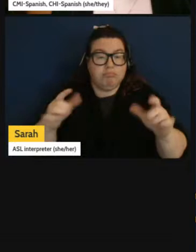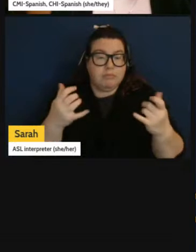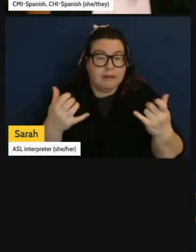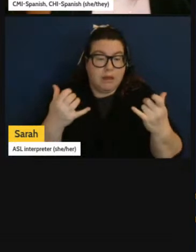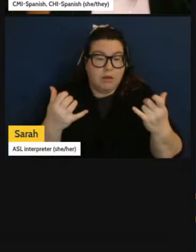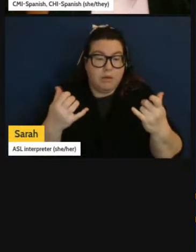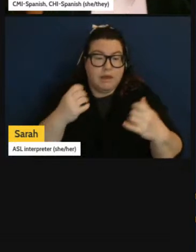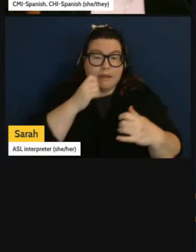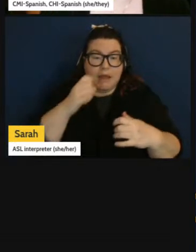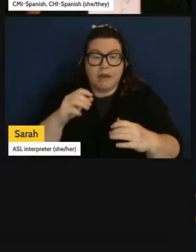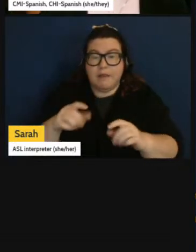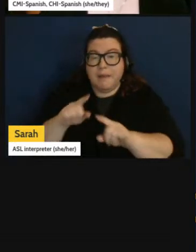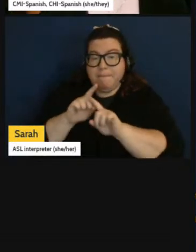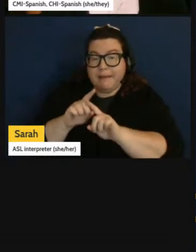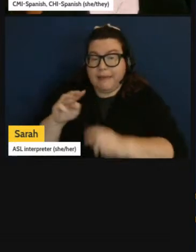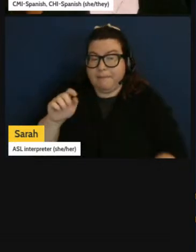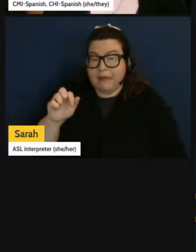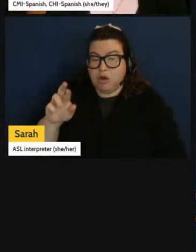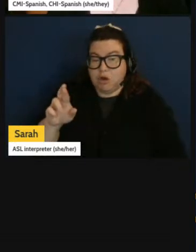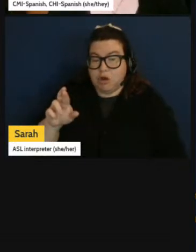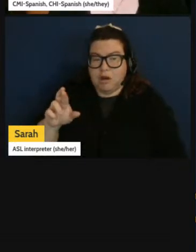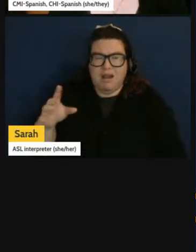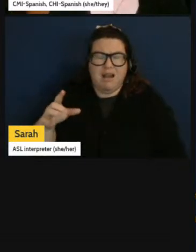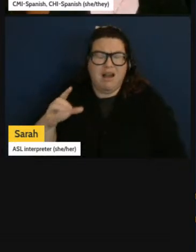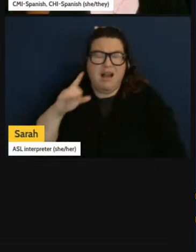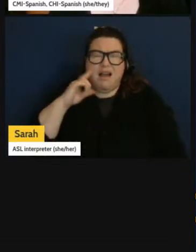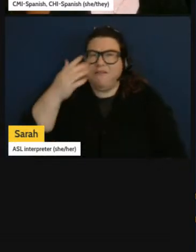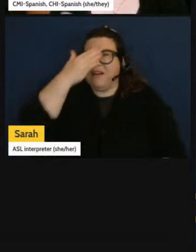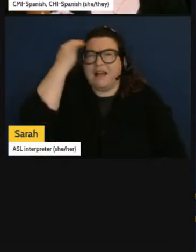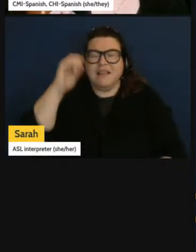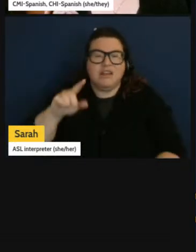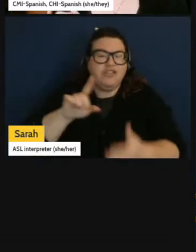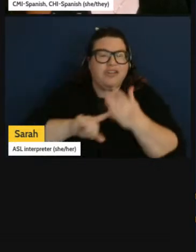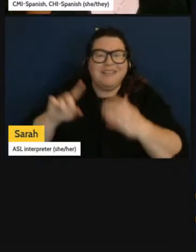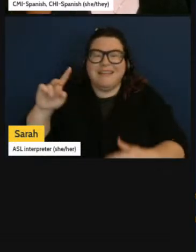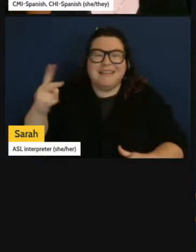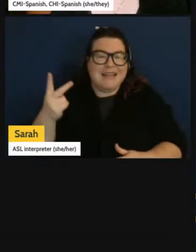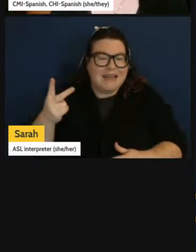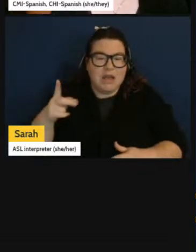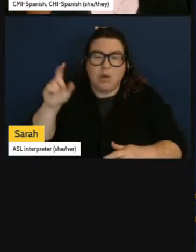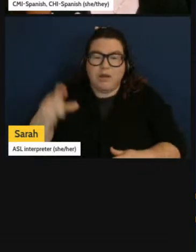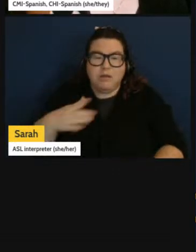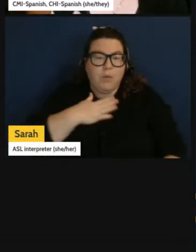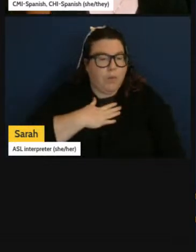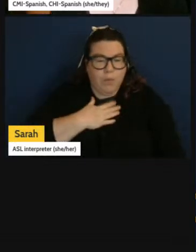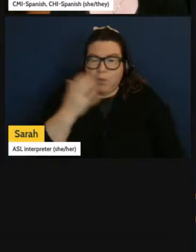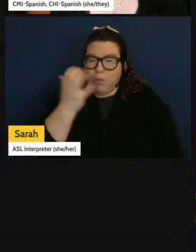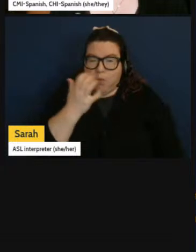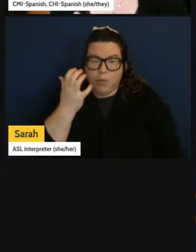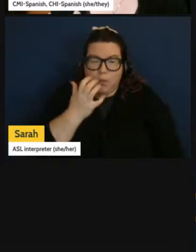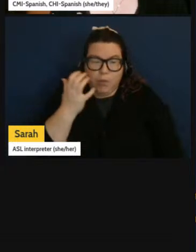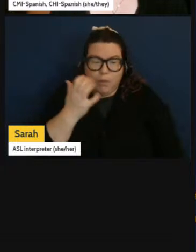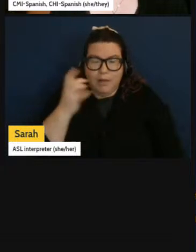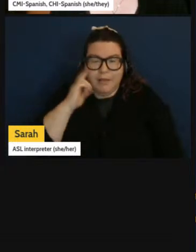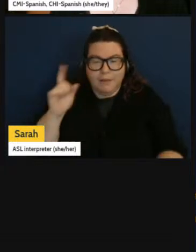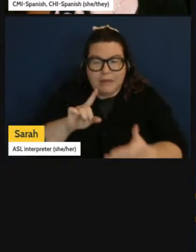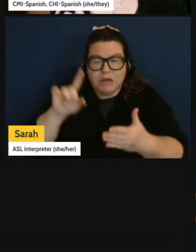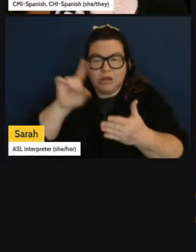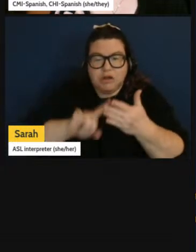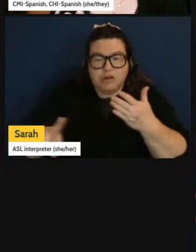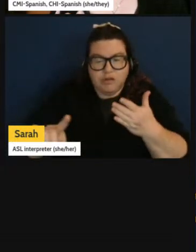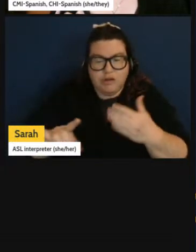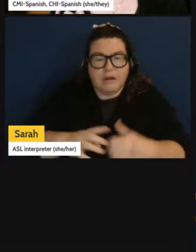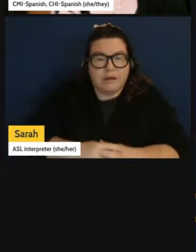in the Mentimeter. Speaking of which, I forgot to look at the second question on Mentimeter. Oh my goodness. Let me look at that second